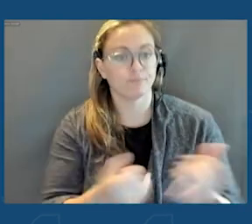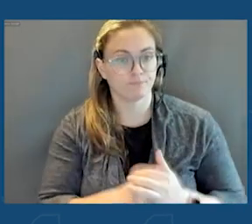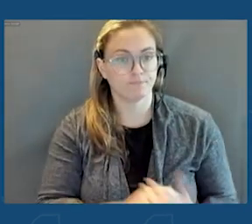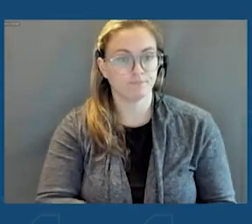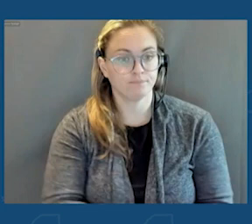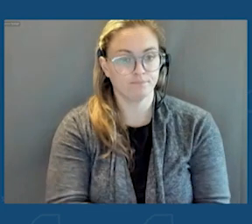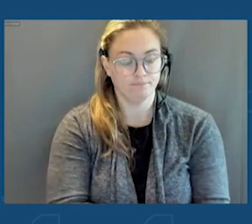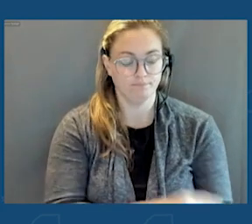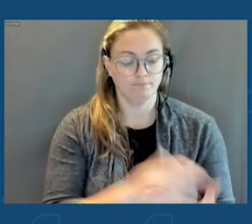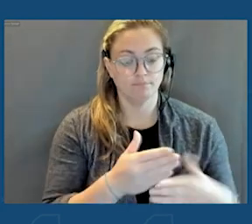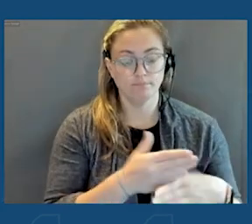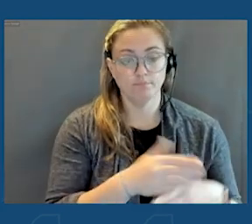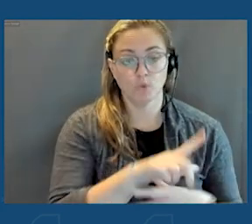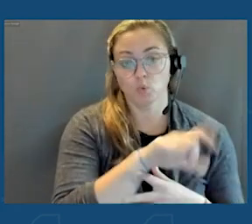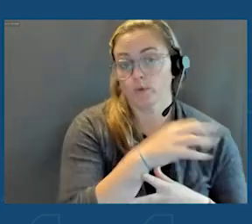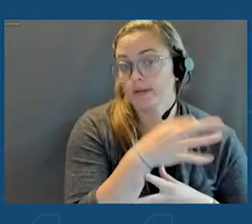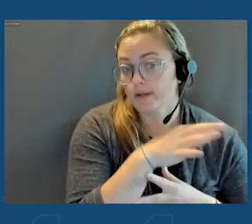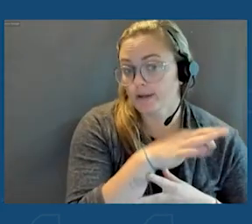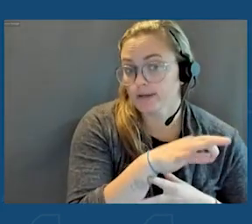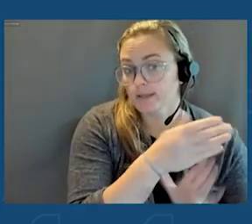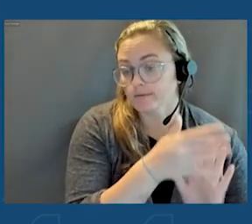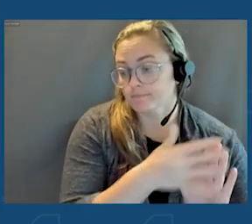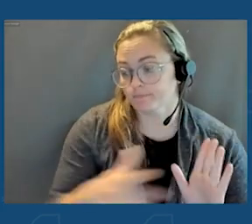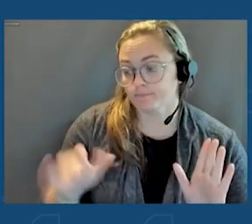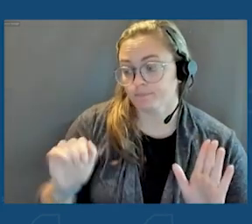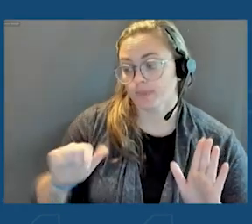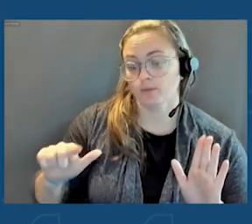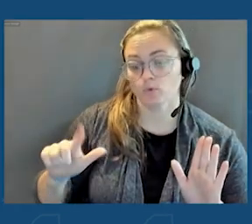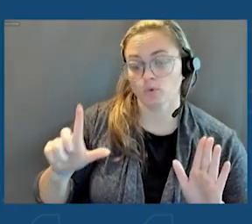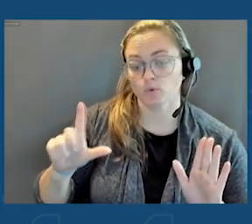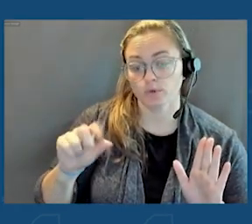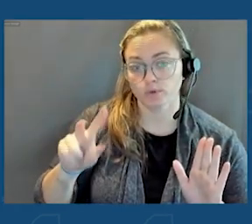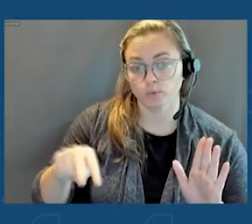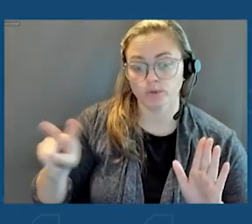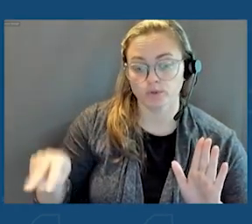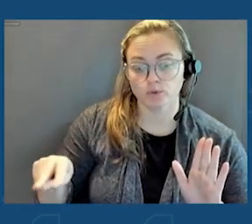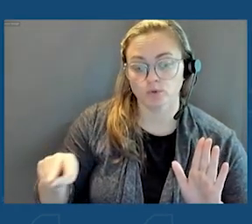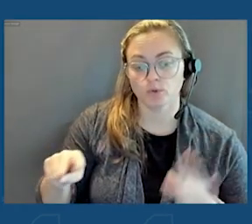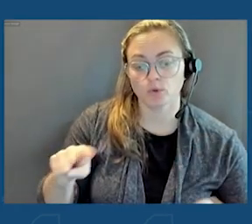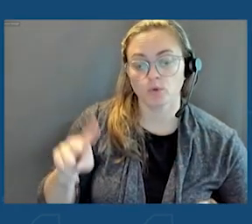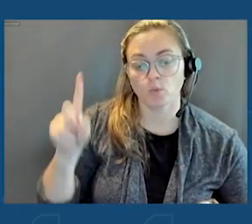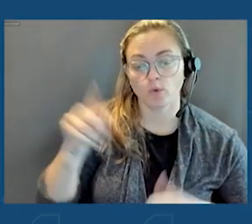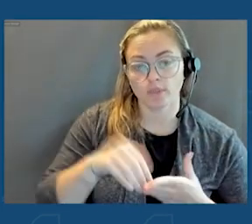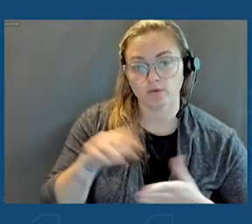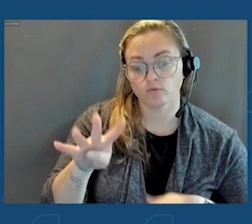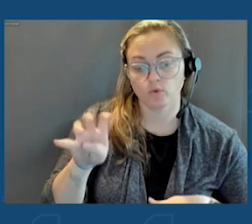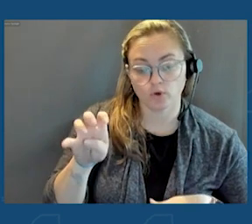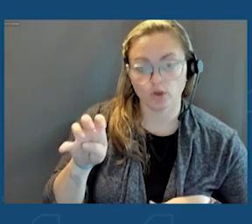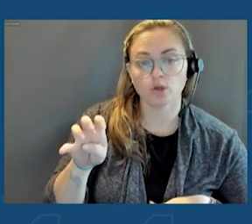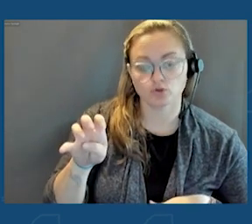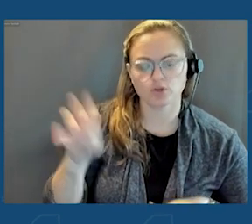Between 2019 and April of 2022, 1,400 ERPOs were filed.